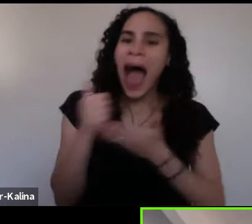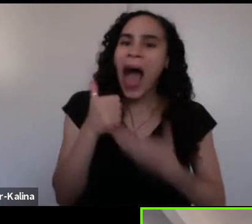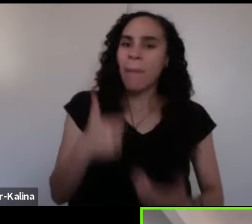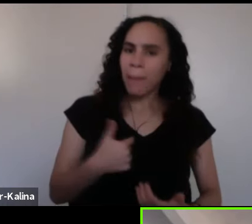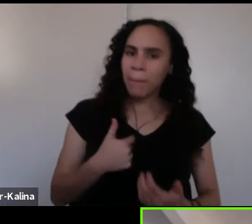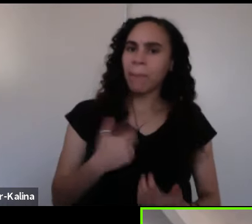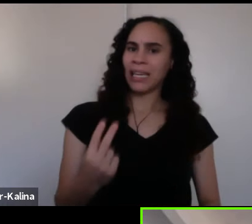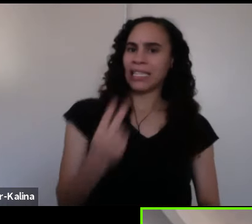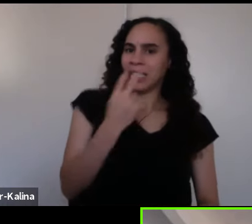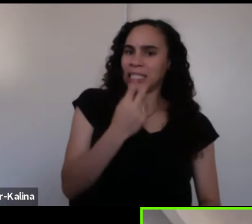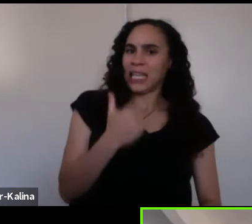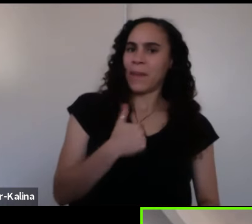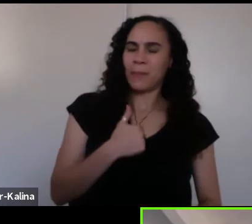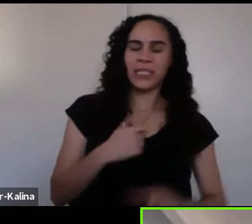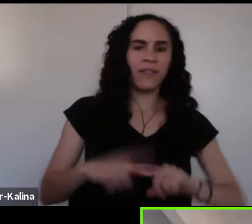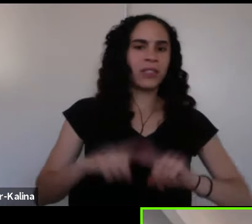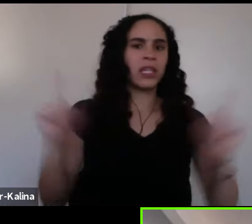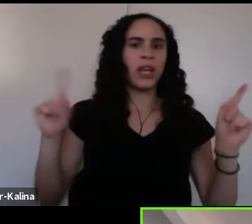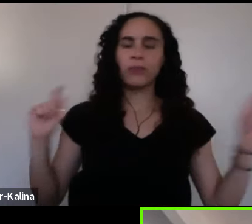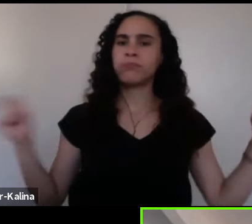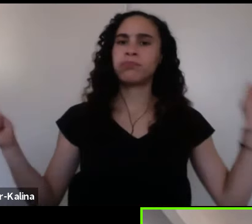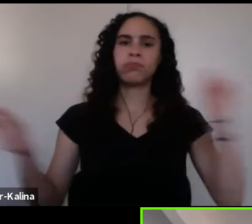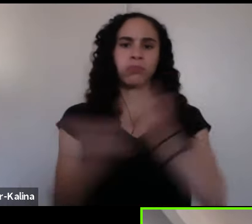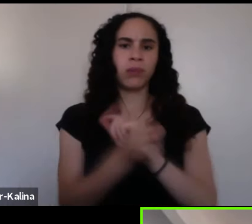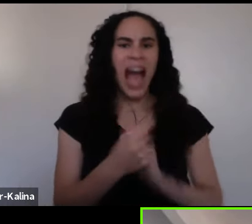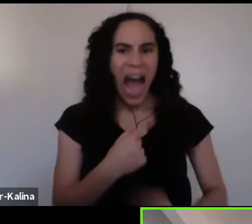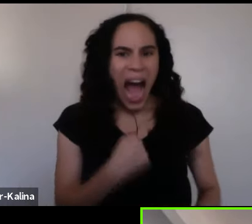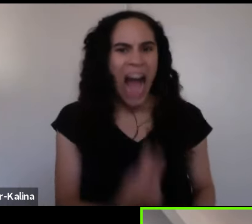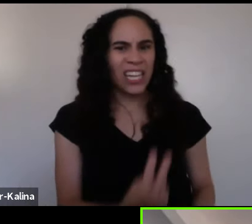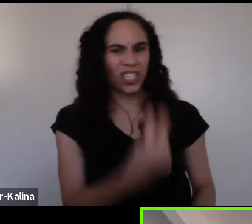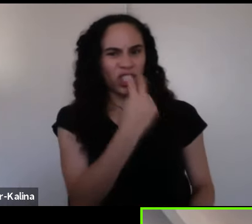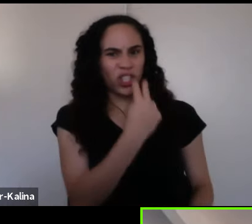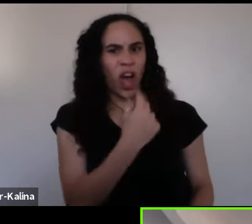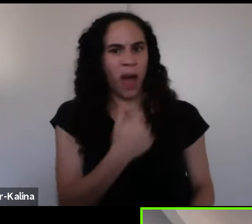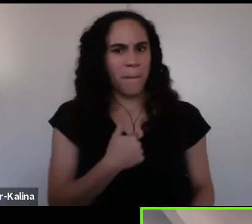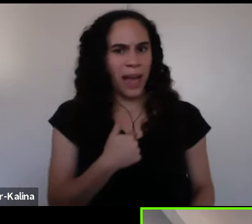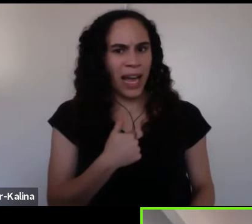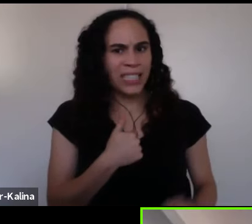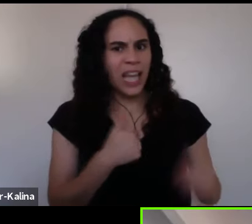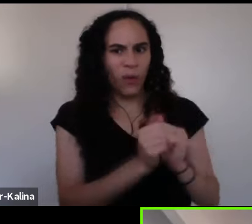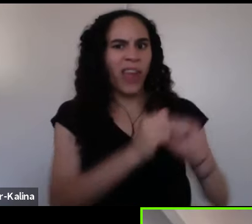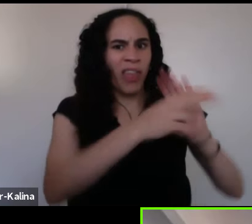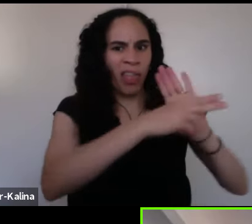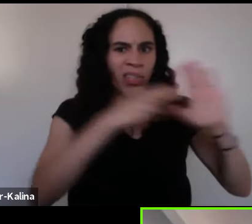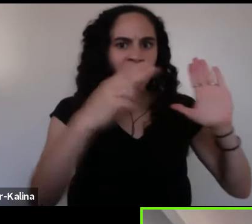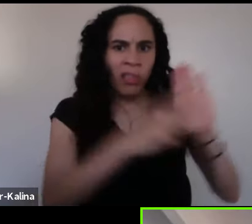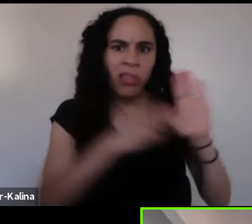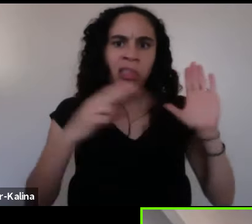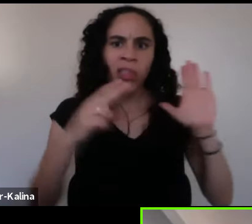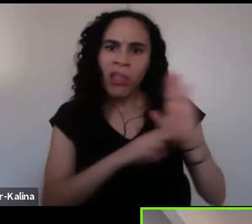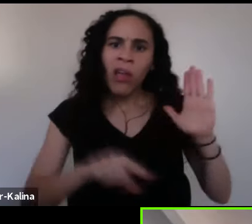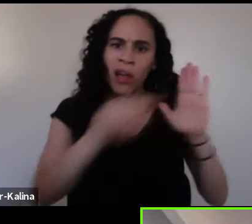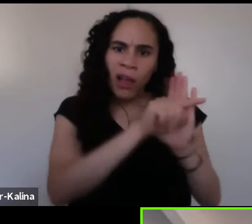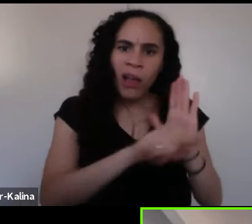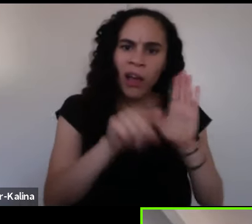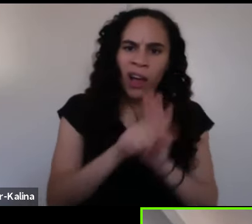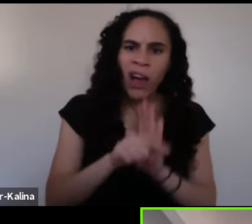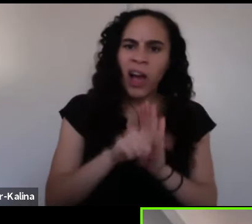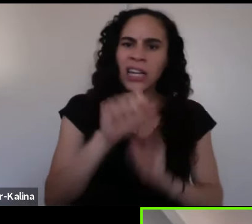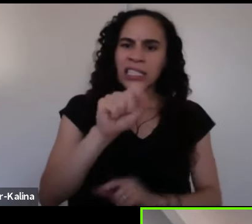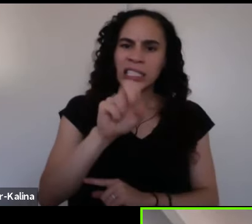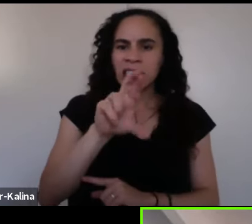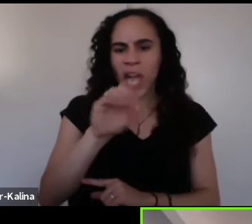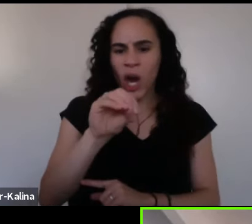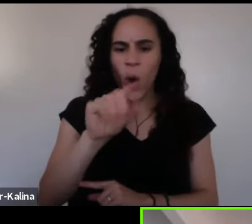different way, because I saw myself with all the stereotypes. That's how I saw myself. I'm that young